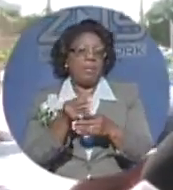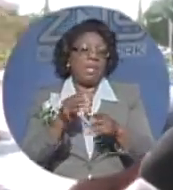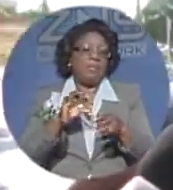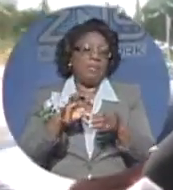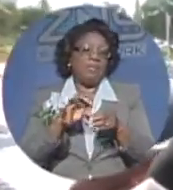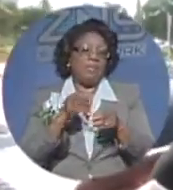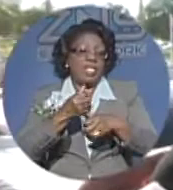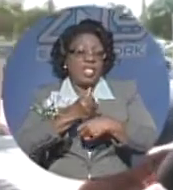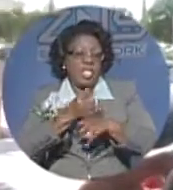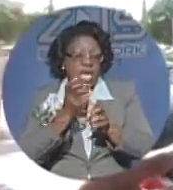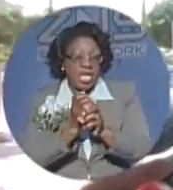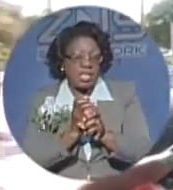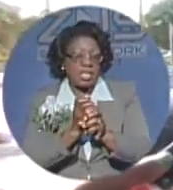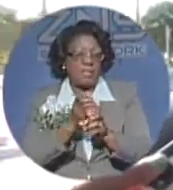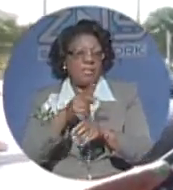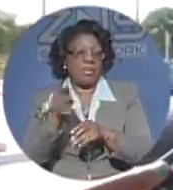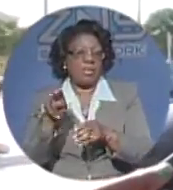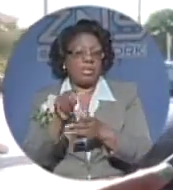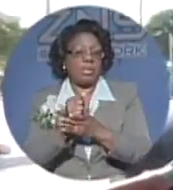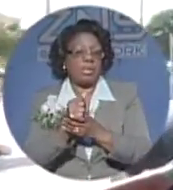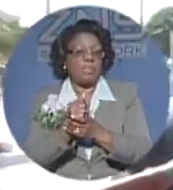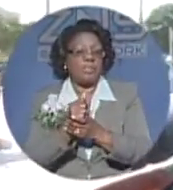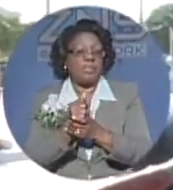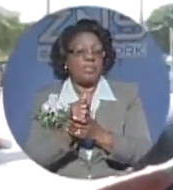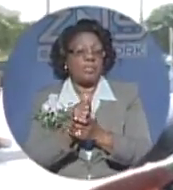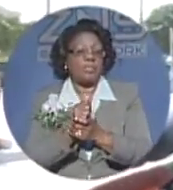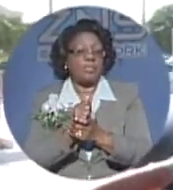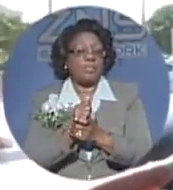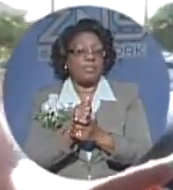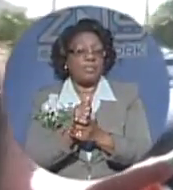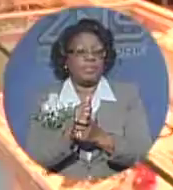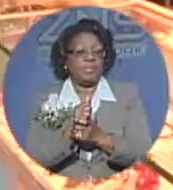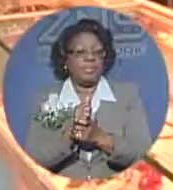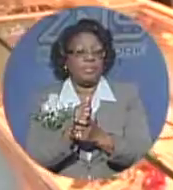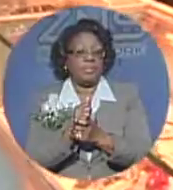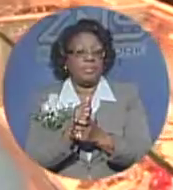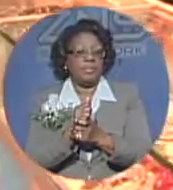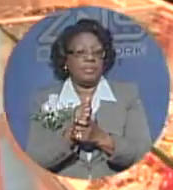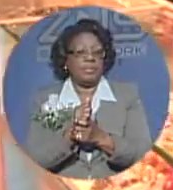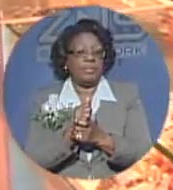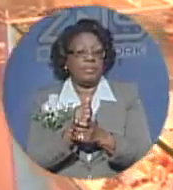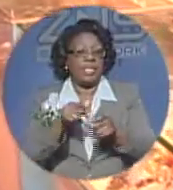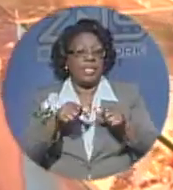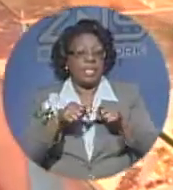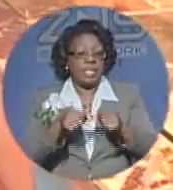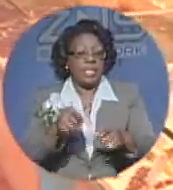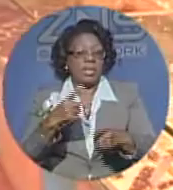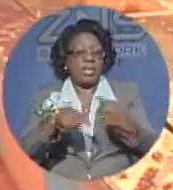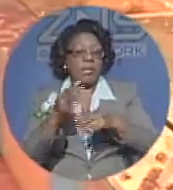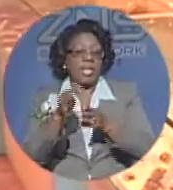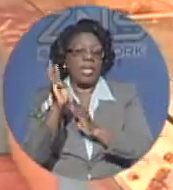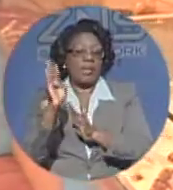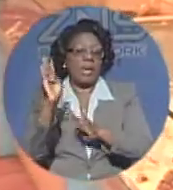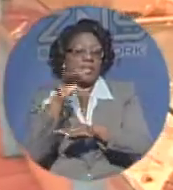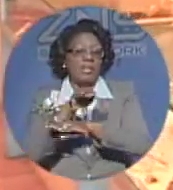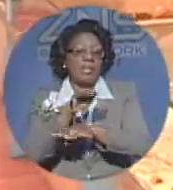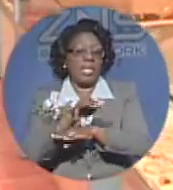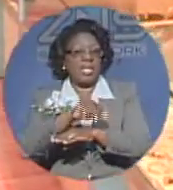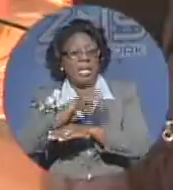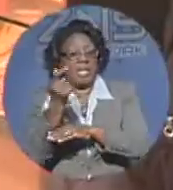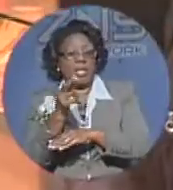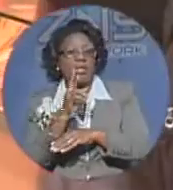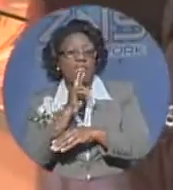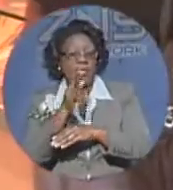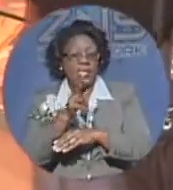refit, and in other instances, we will have to replace. Still to come in the Bahamas tonight, another